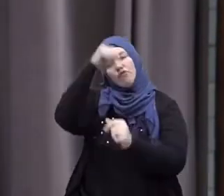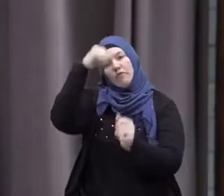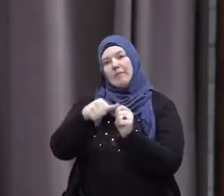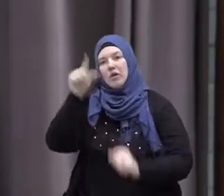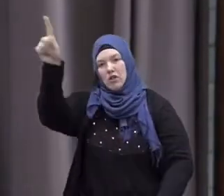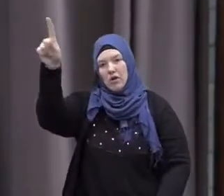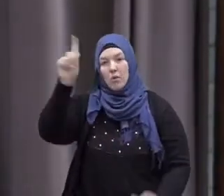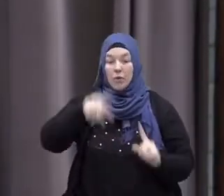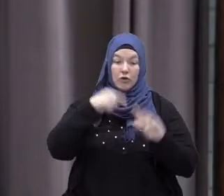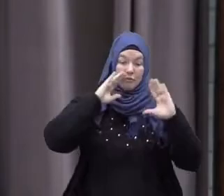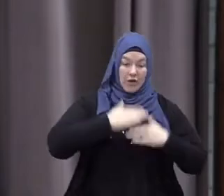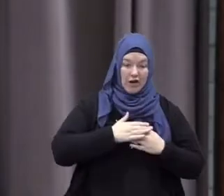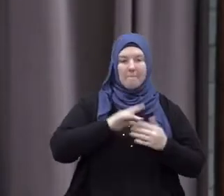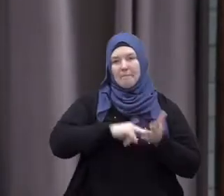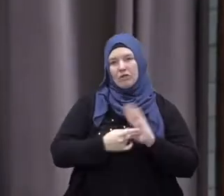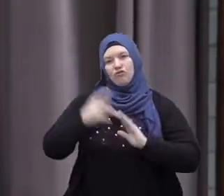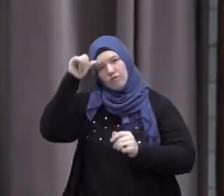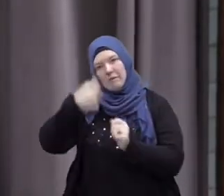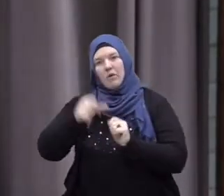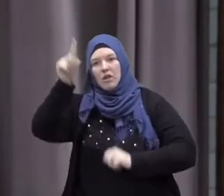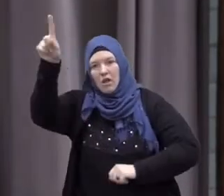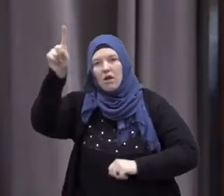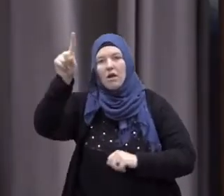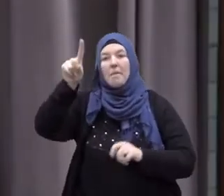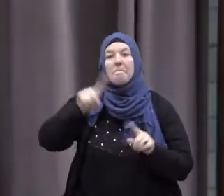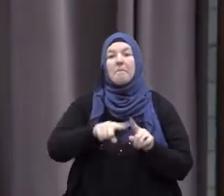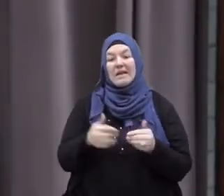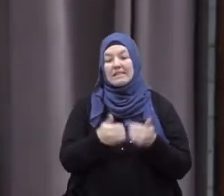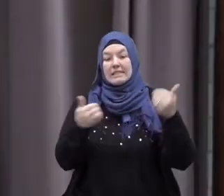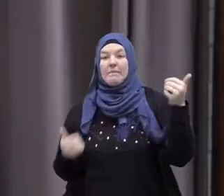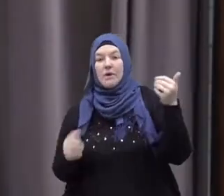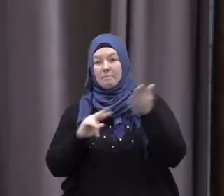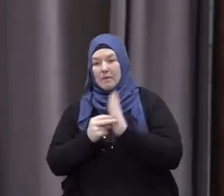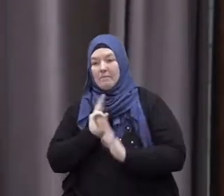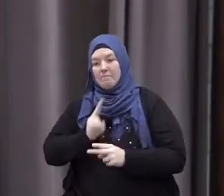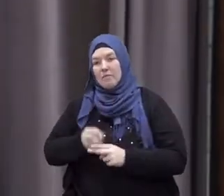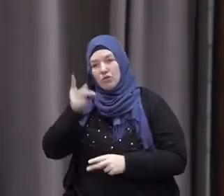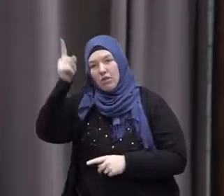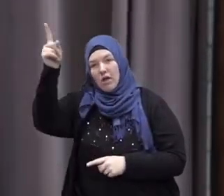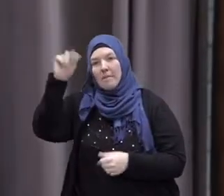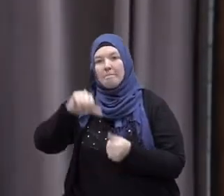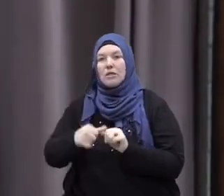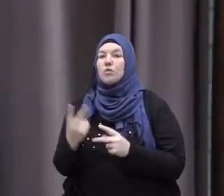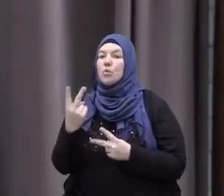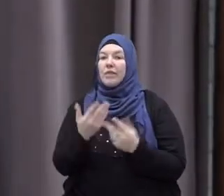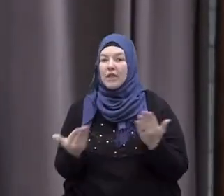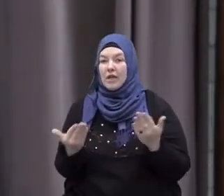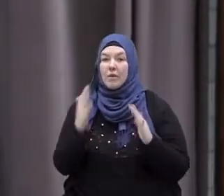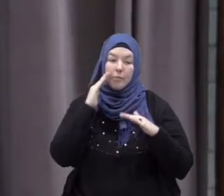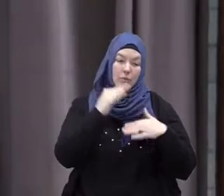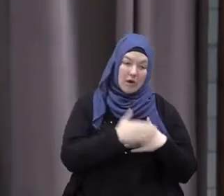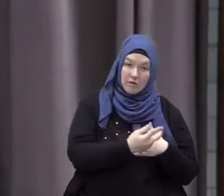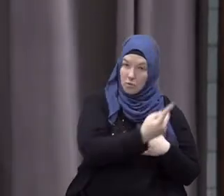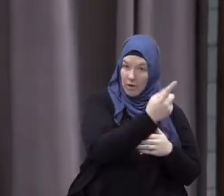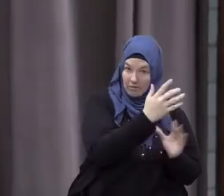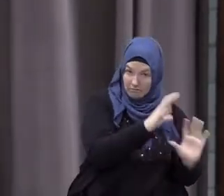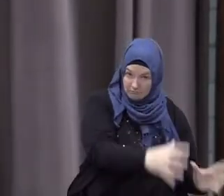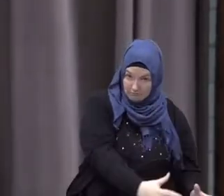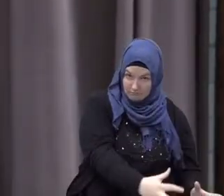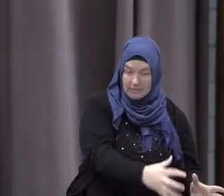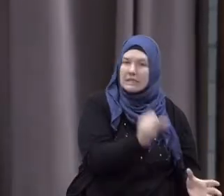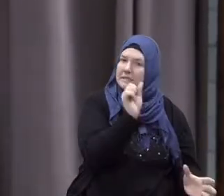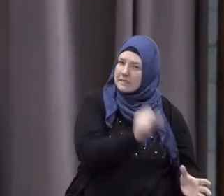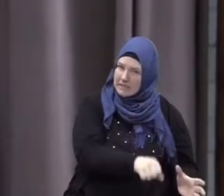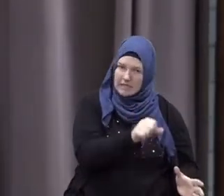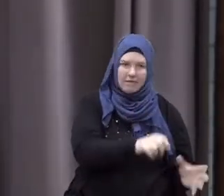right? But now that it is mentioned with zikr, it means they are two things. Prayer is one thing.